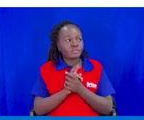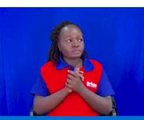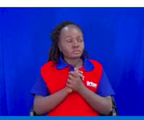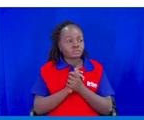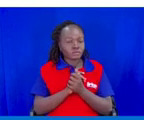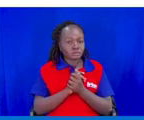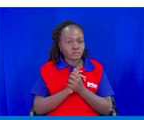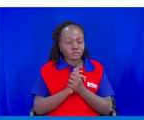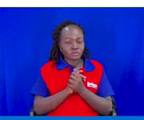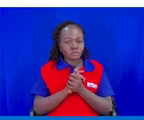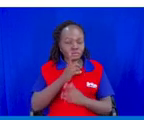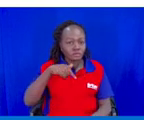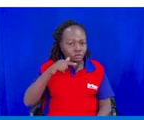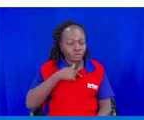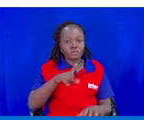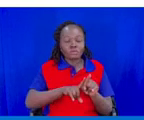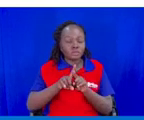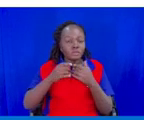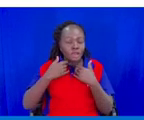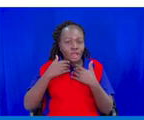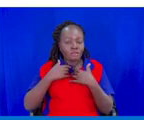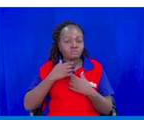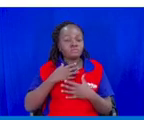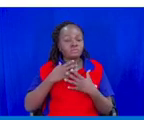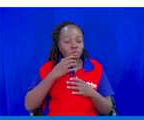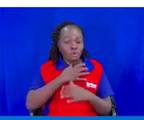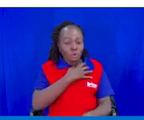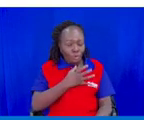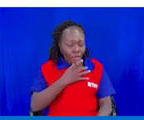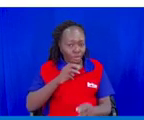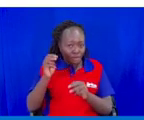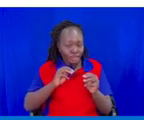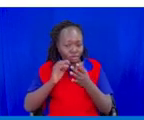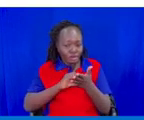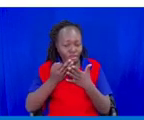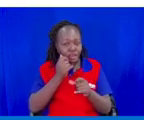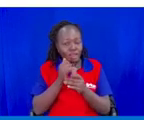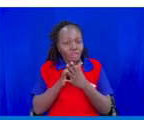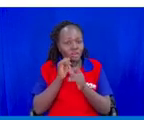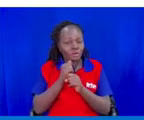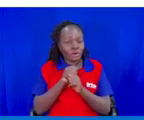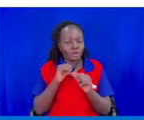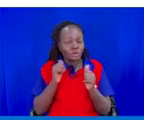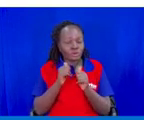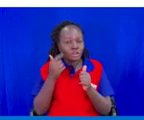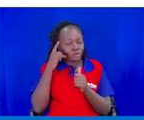concerned. We also have a wealth management fund which has done extremely well over the last 6 or 7 years.